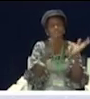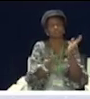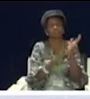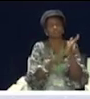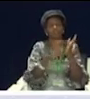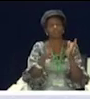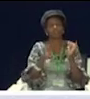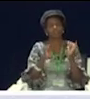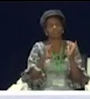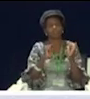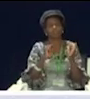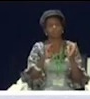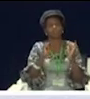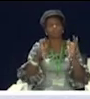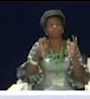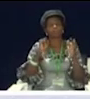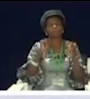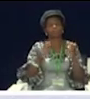worship Him,